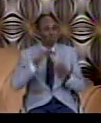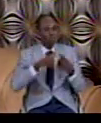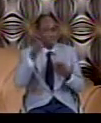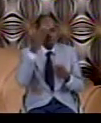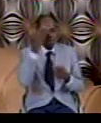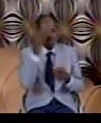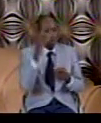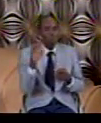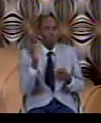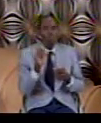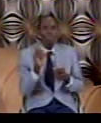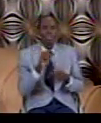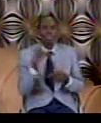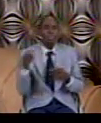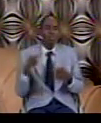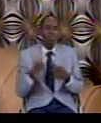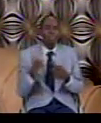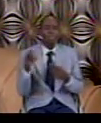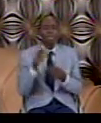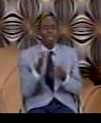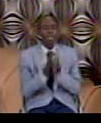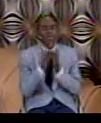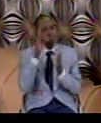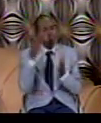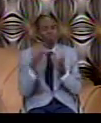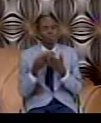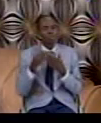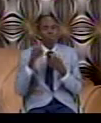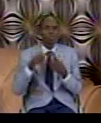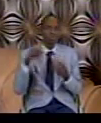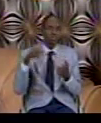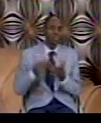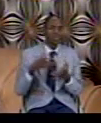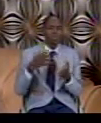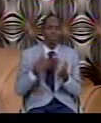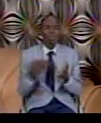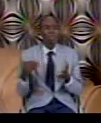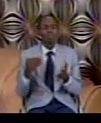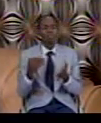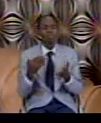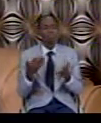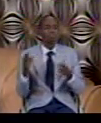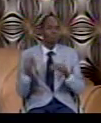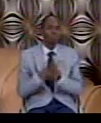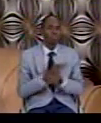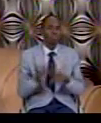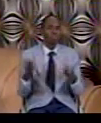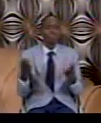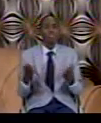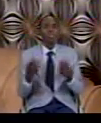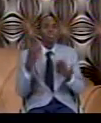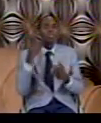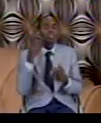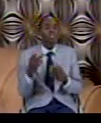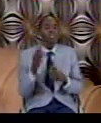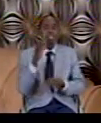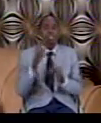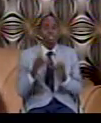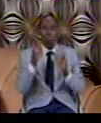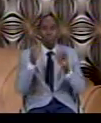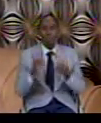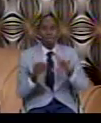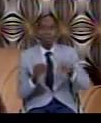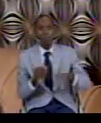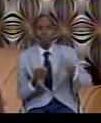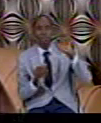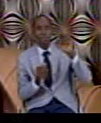talk about money and where they'll give me money to start my trade and to start my business. Even if you could find a church